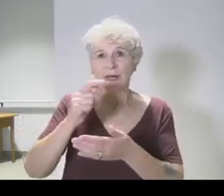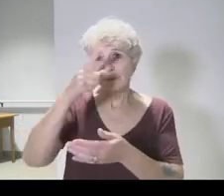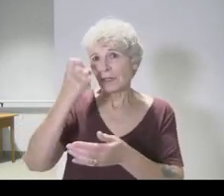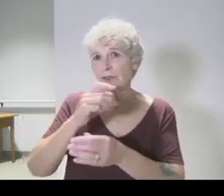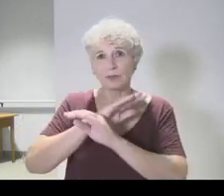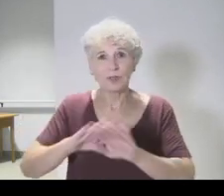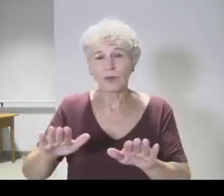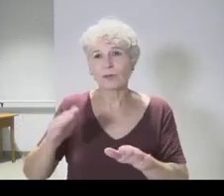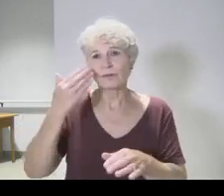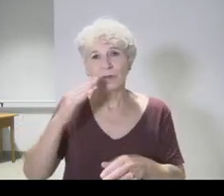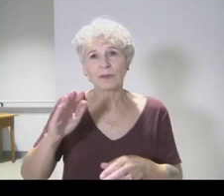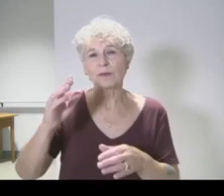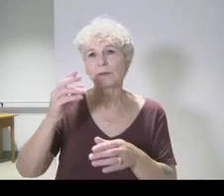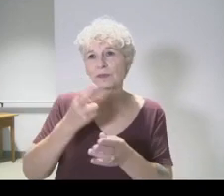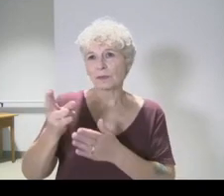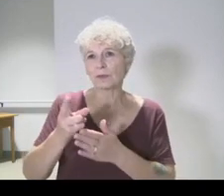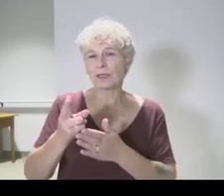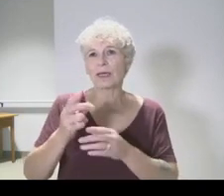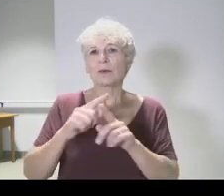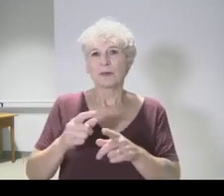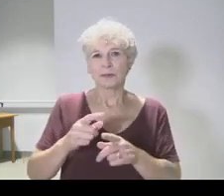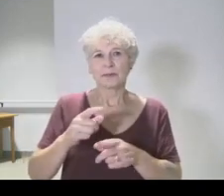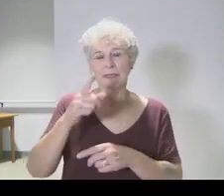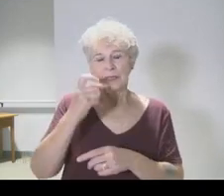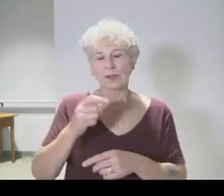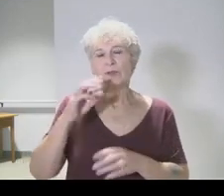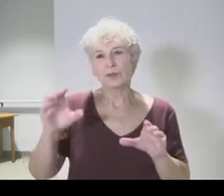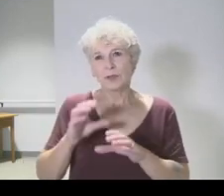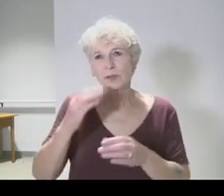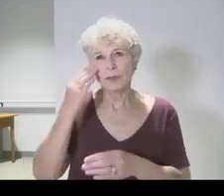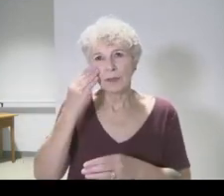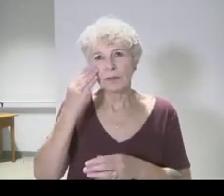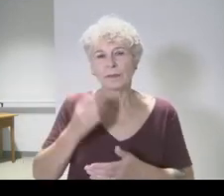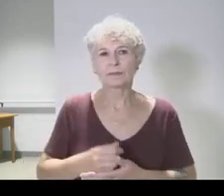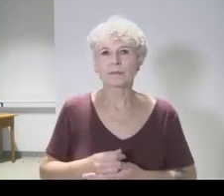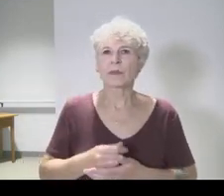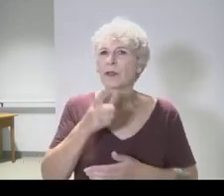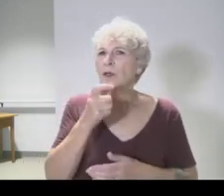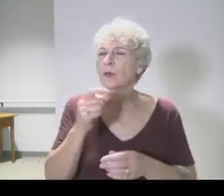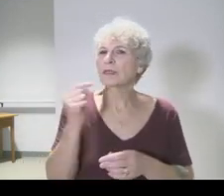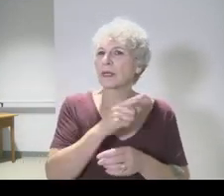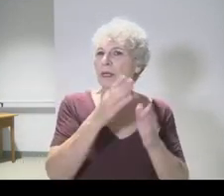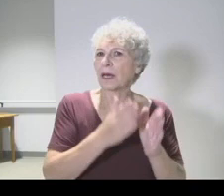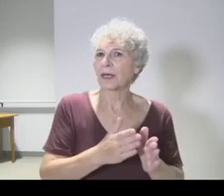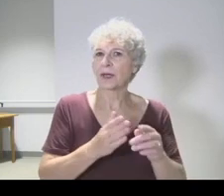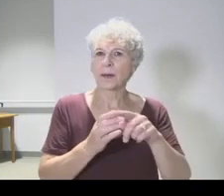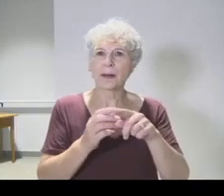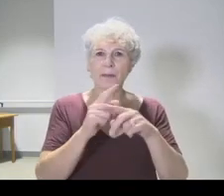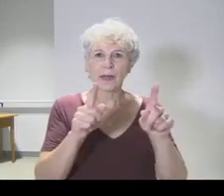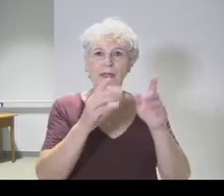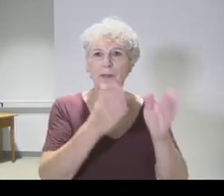know the truth, but because you know it, and because no lie is of the truth. Who is the liar but he who denies that Jesus